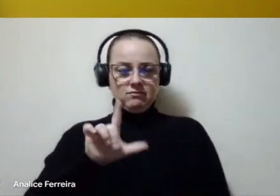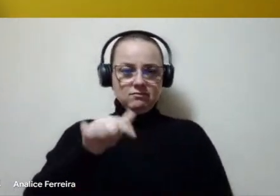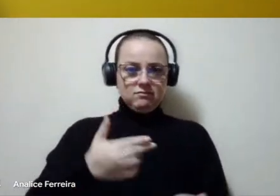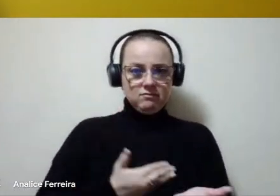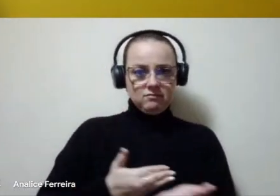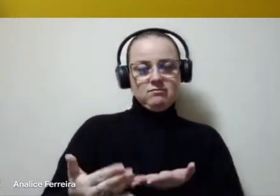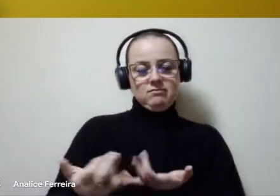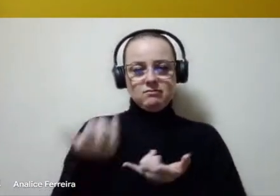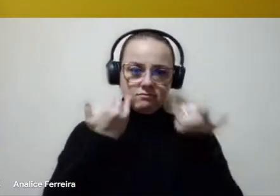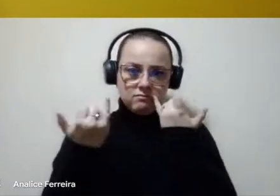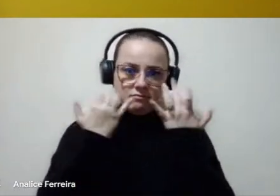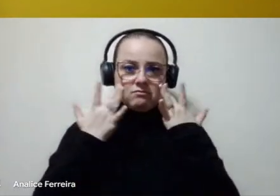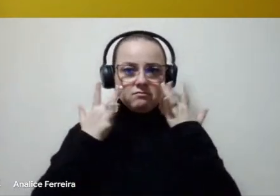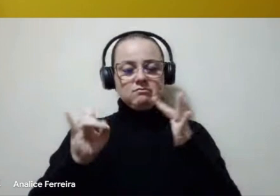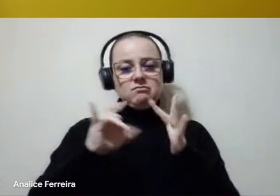I will hear you.